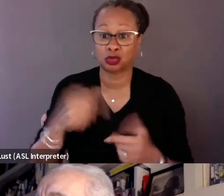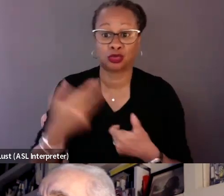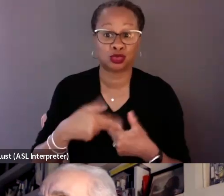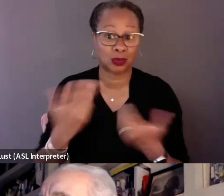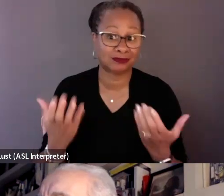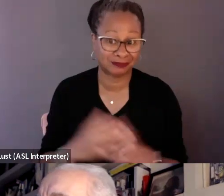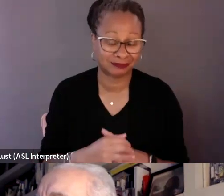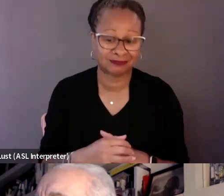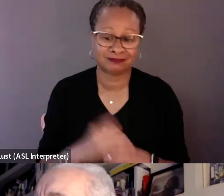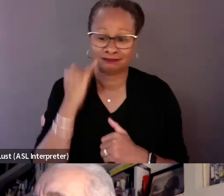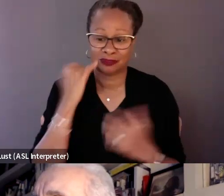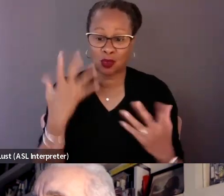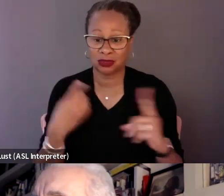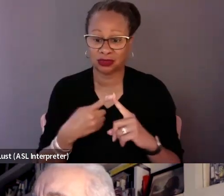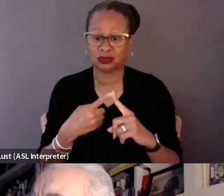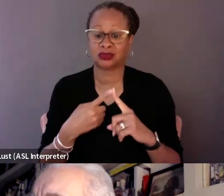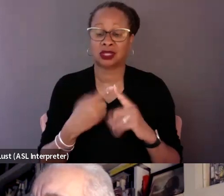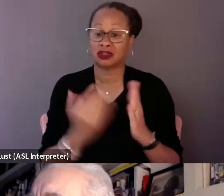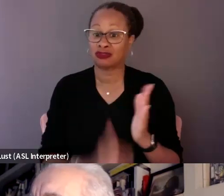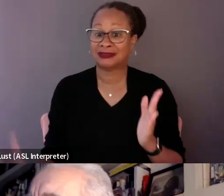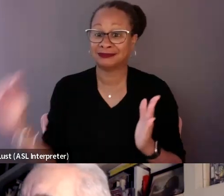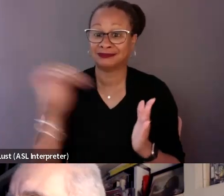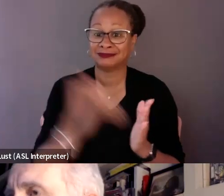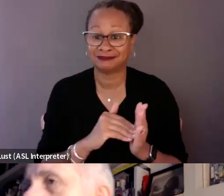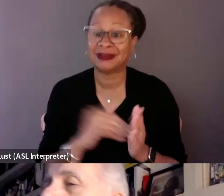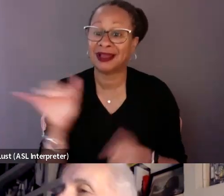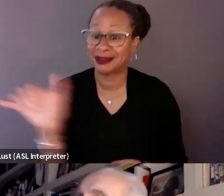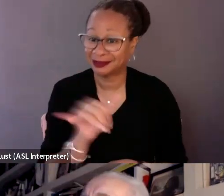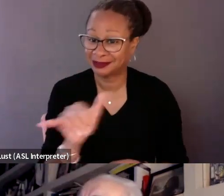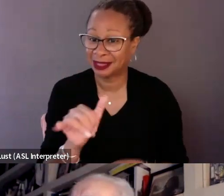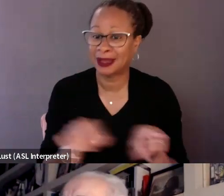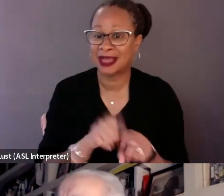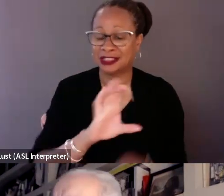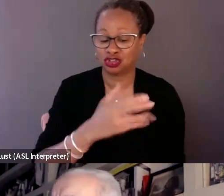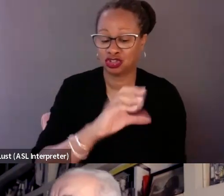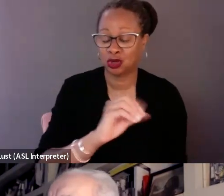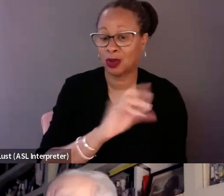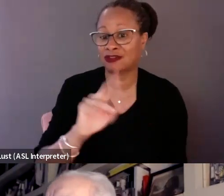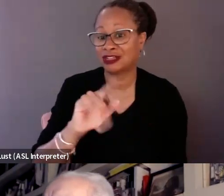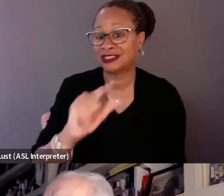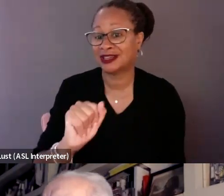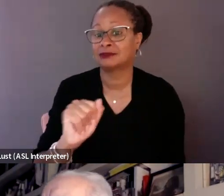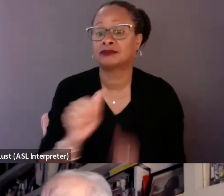if he wanted to repeat, no, to do a new movie together.